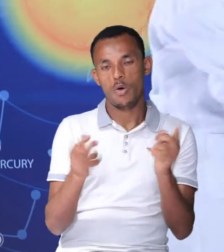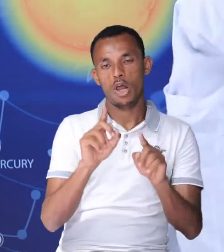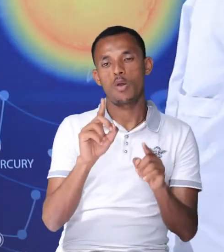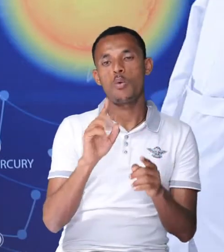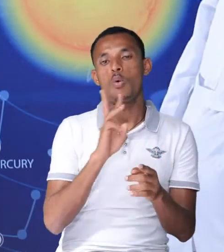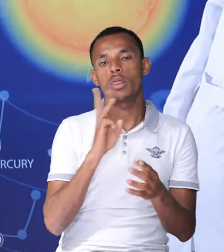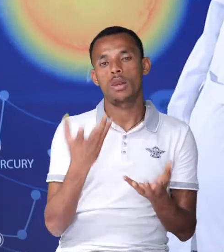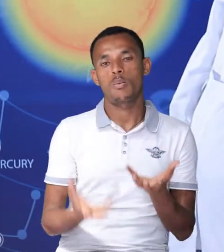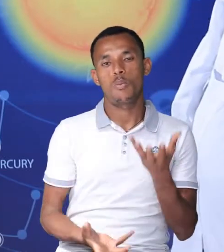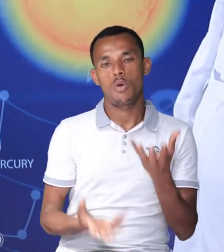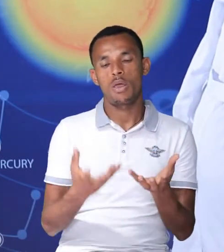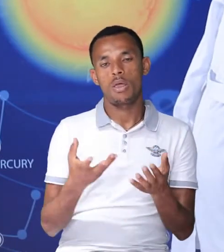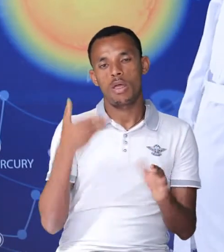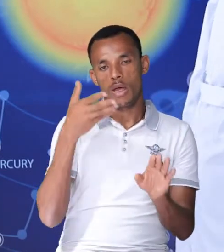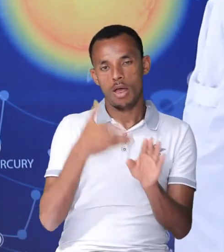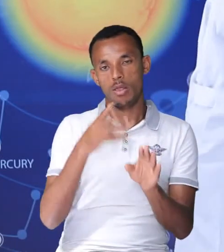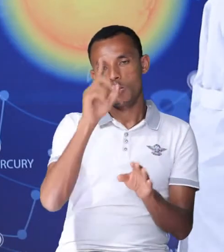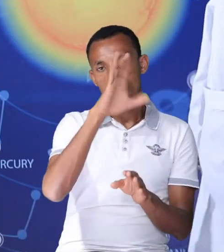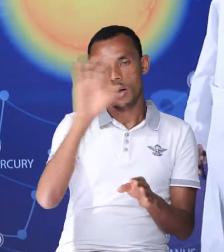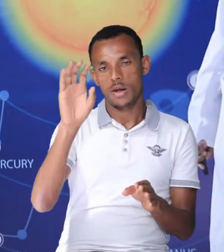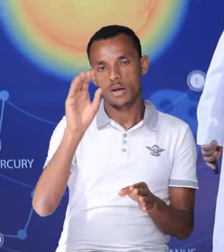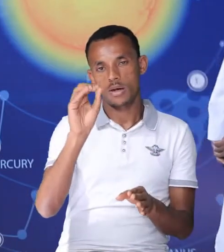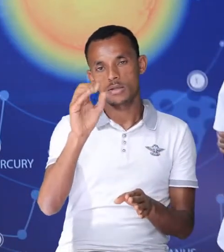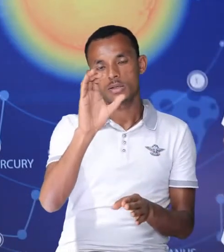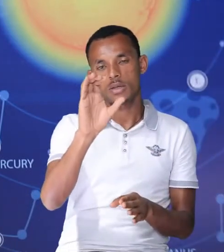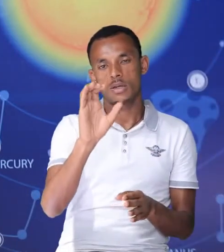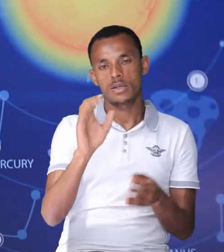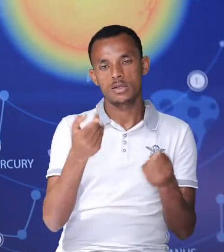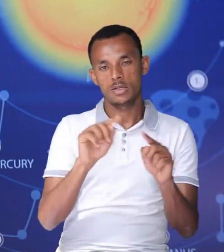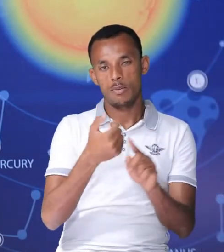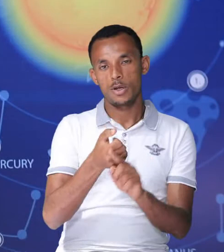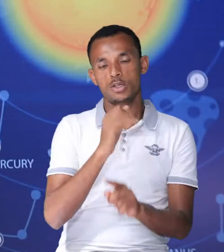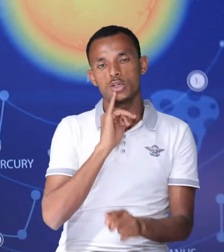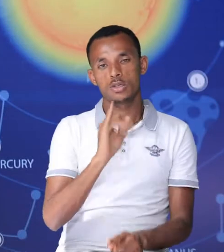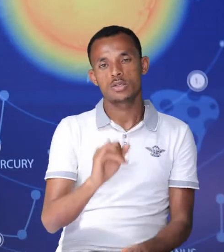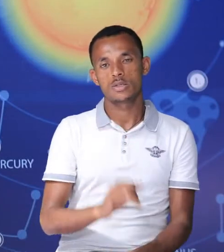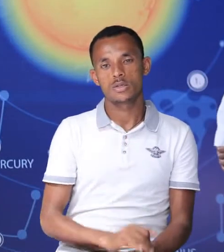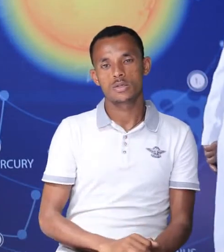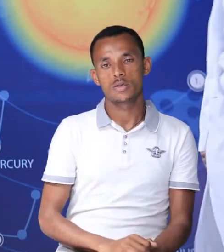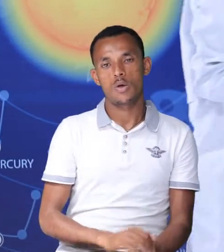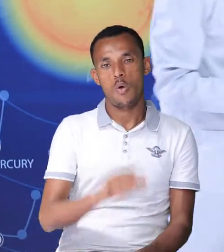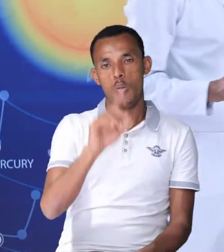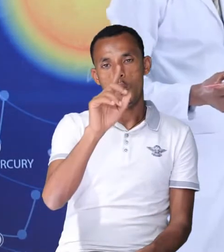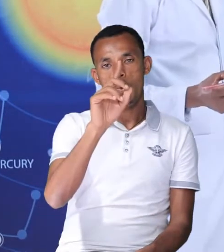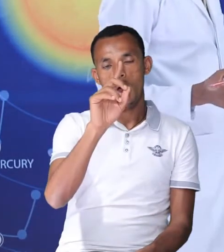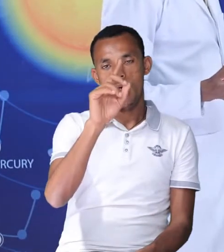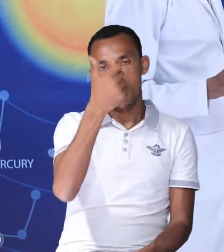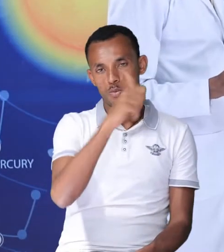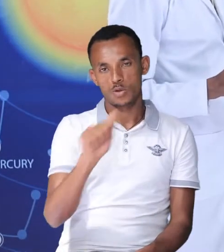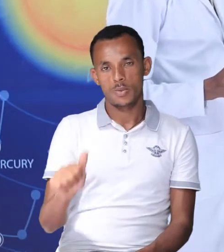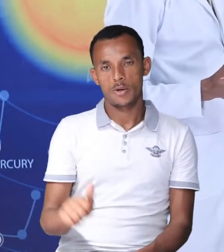boils at 100 degrees Celsius, when the pressure is 1 atmosphere,